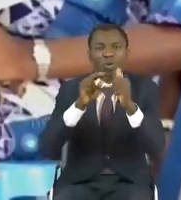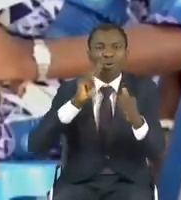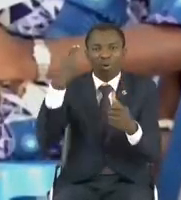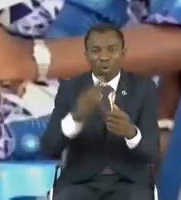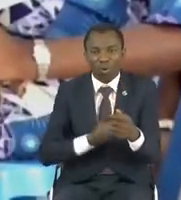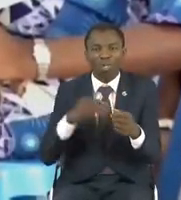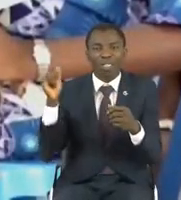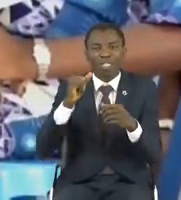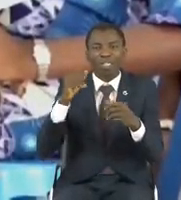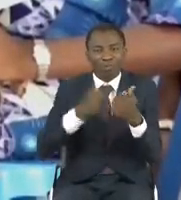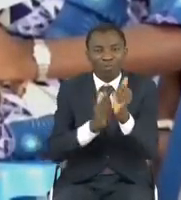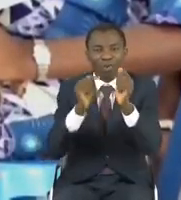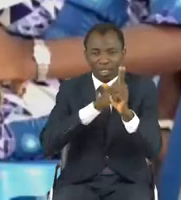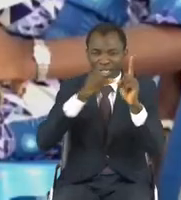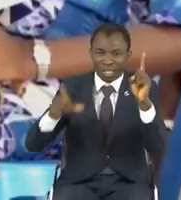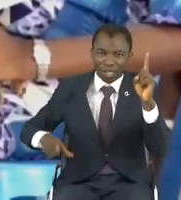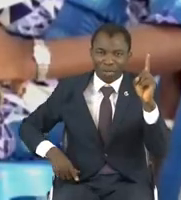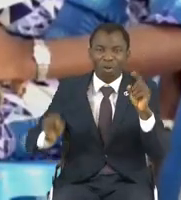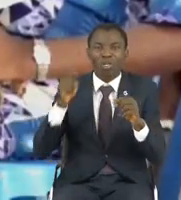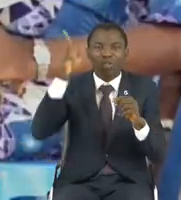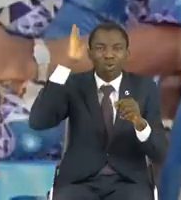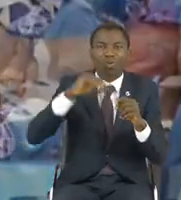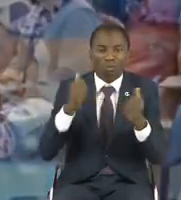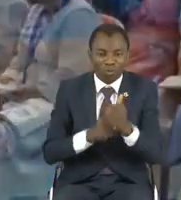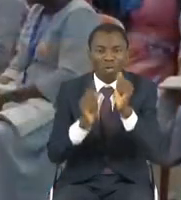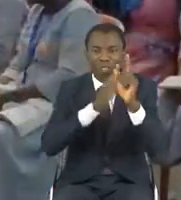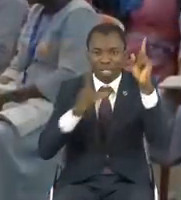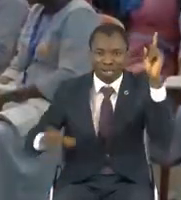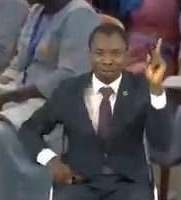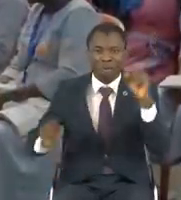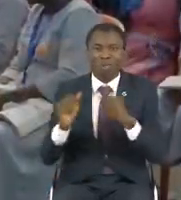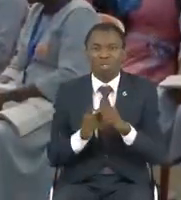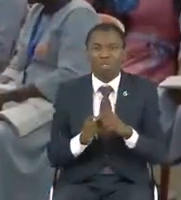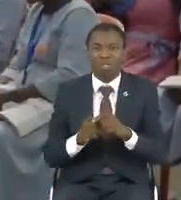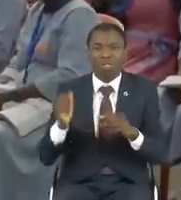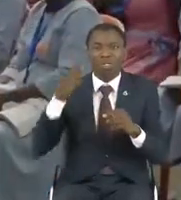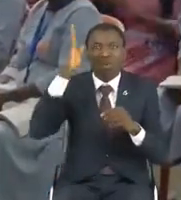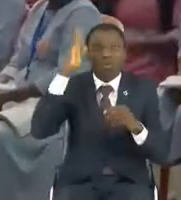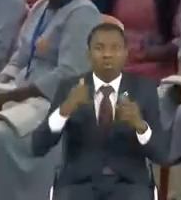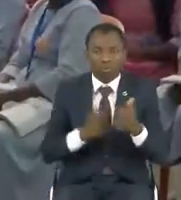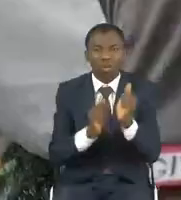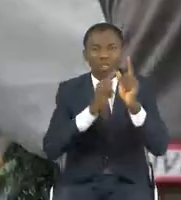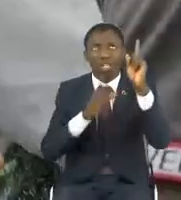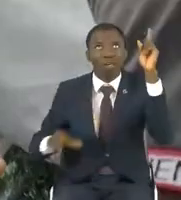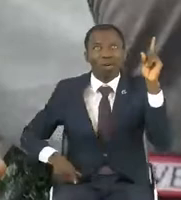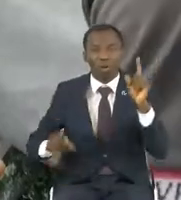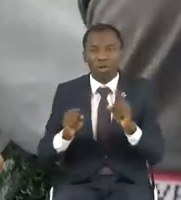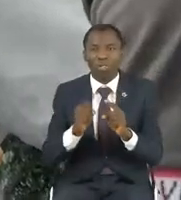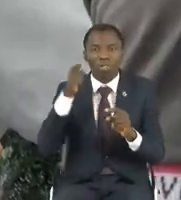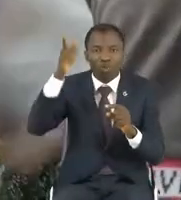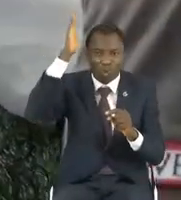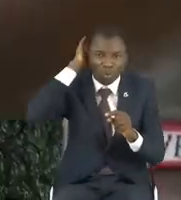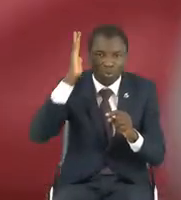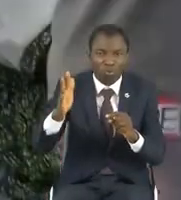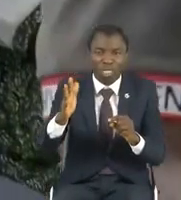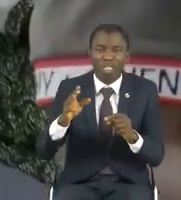followed the Lord. You will follow the Lord. Amen. I said you will follow the Lord. Amen. We